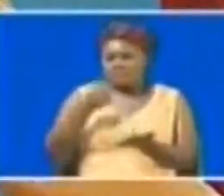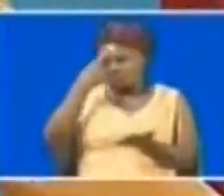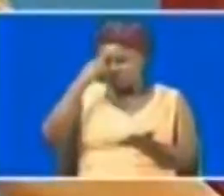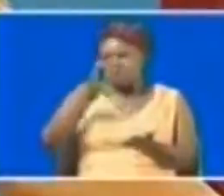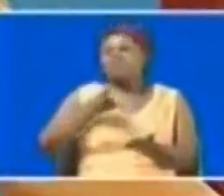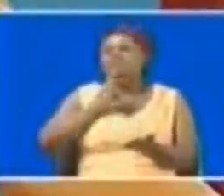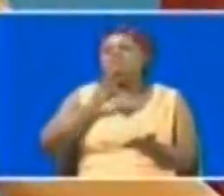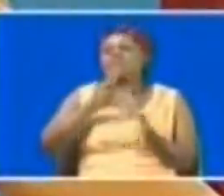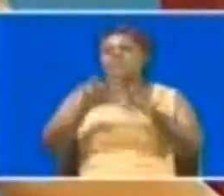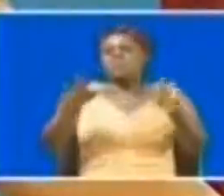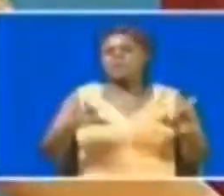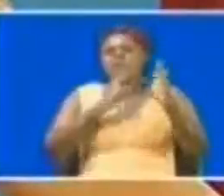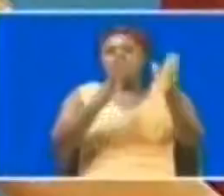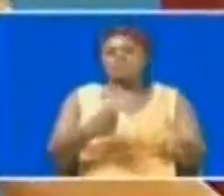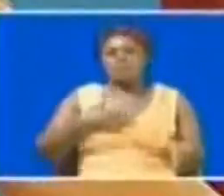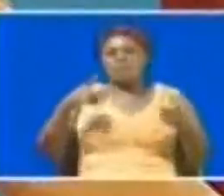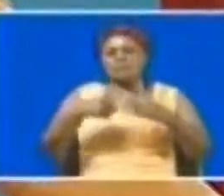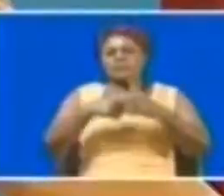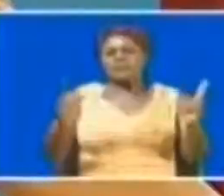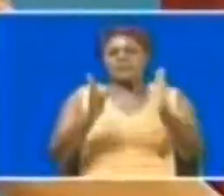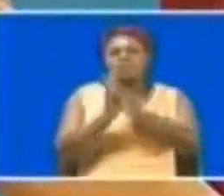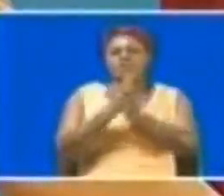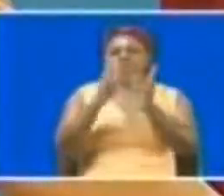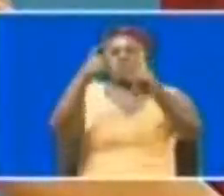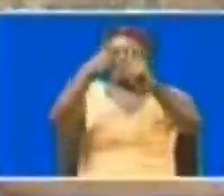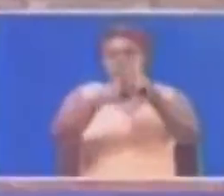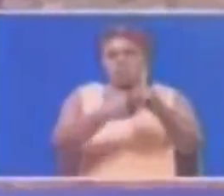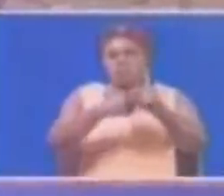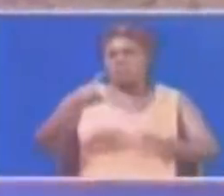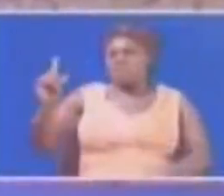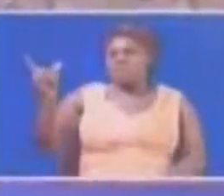Ocean. Tobias Chanji begins our bulletin tonight from Mombasa.